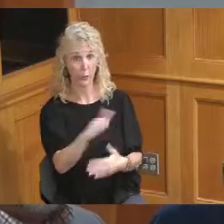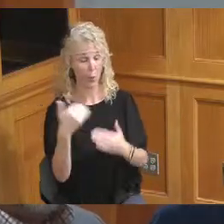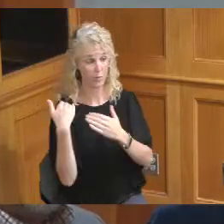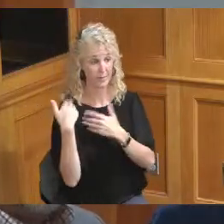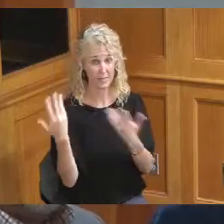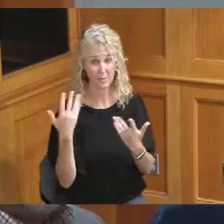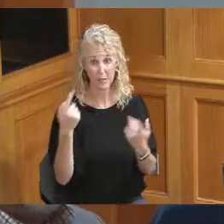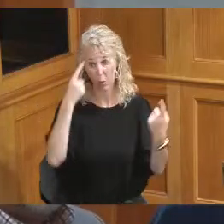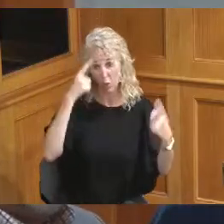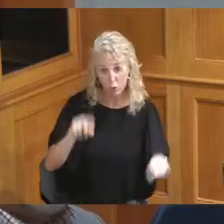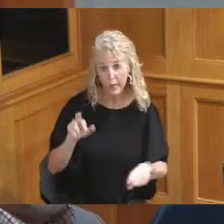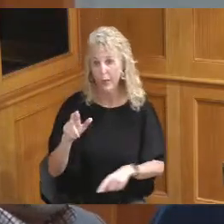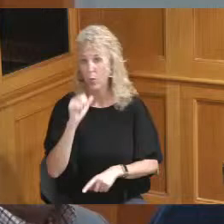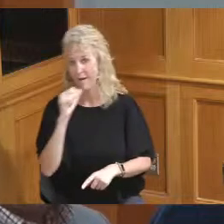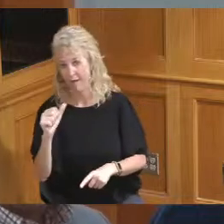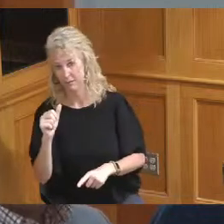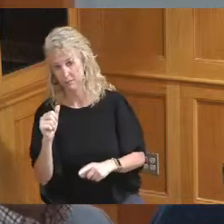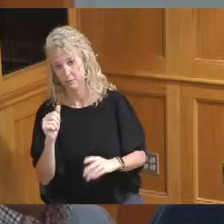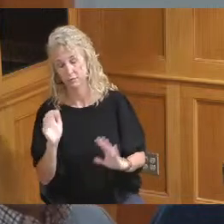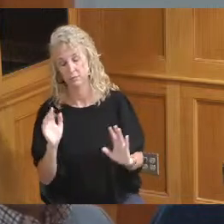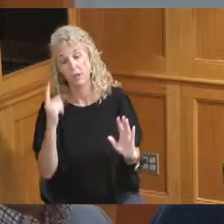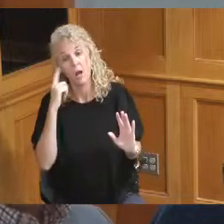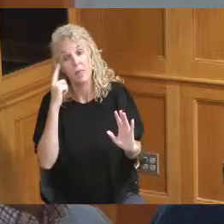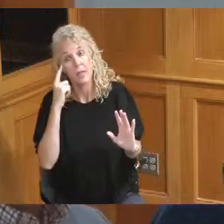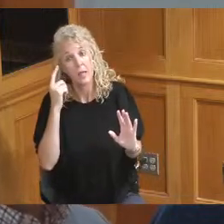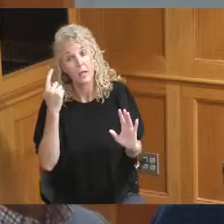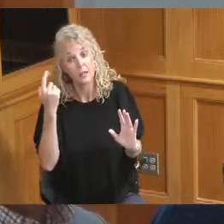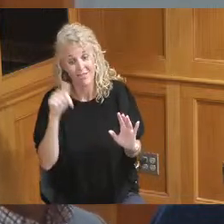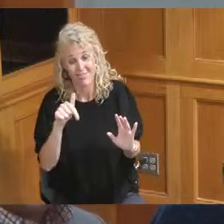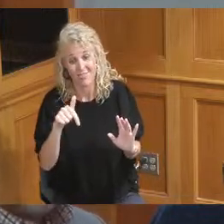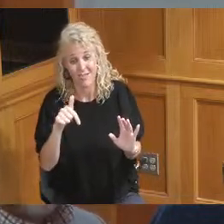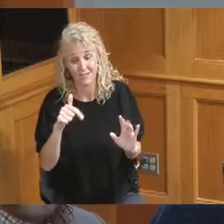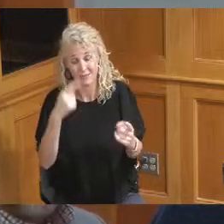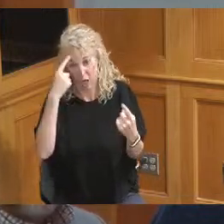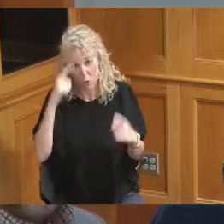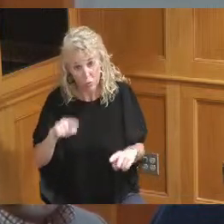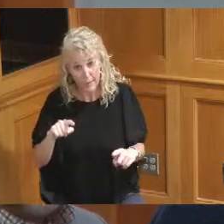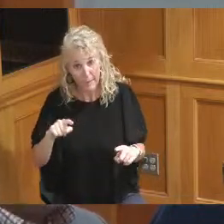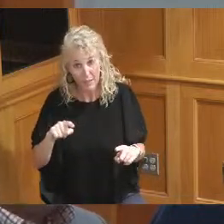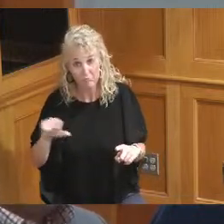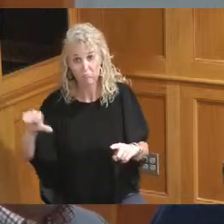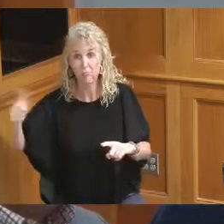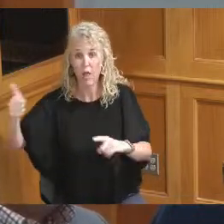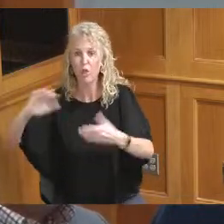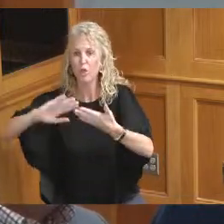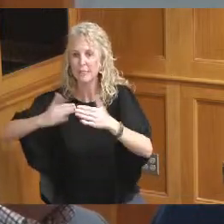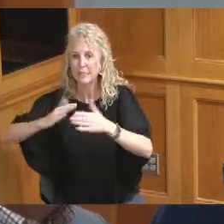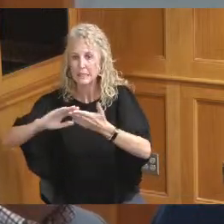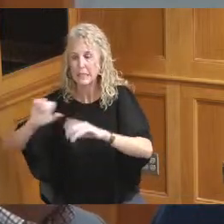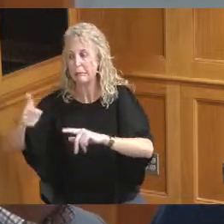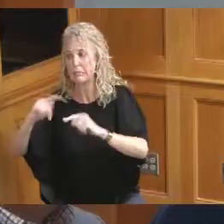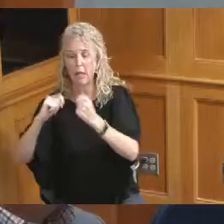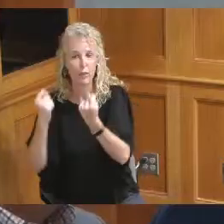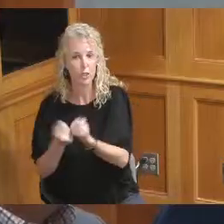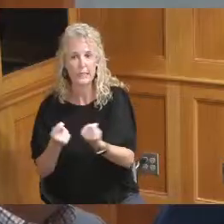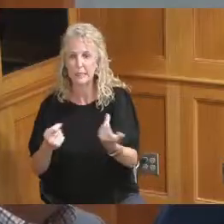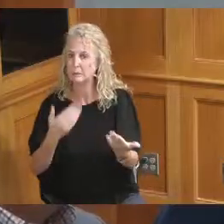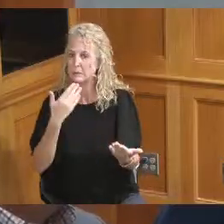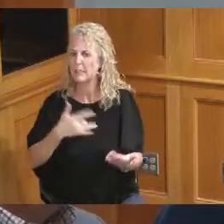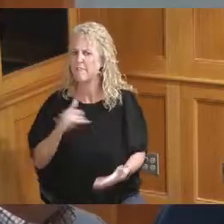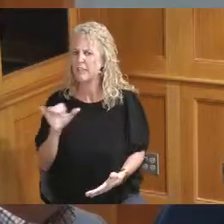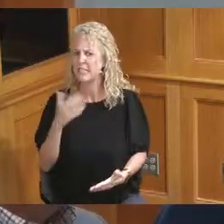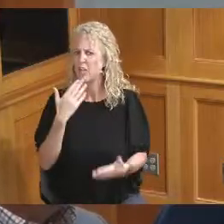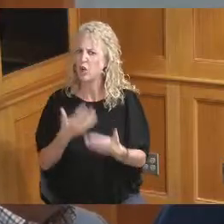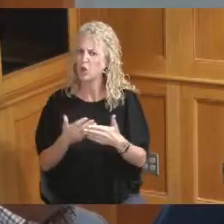that. But I think we have found something that compares very well to everything you would see around the country. So I just